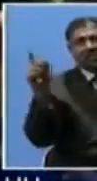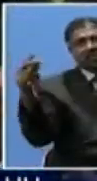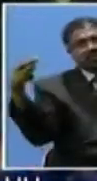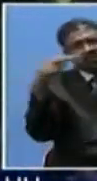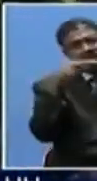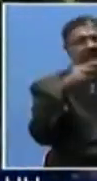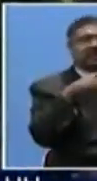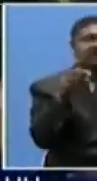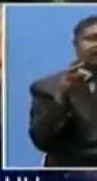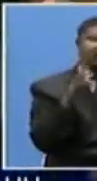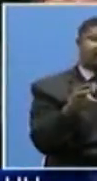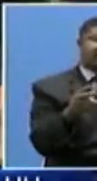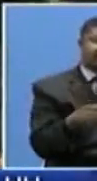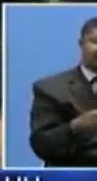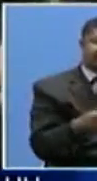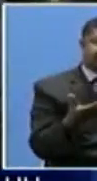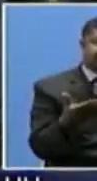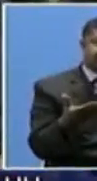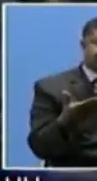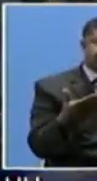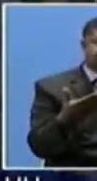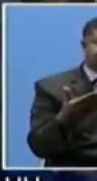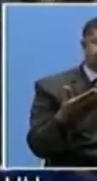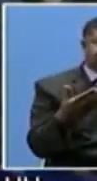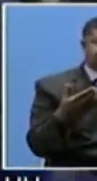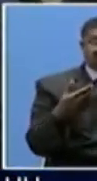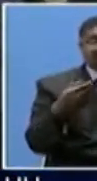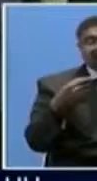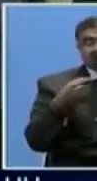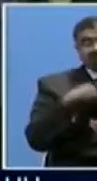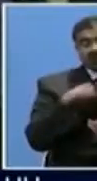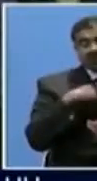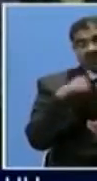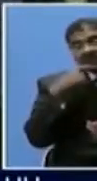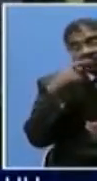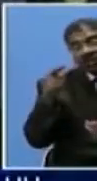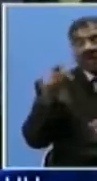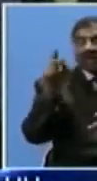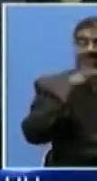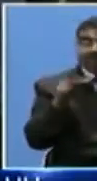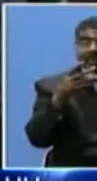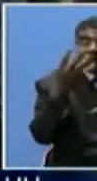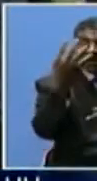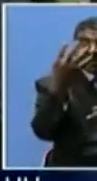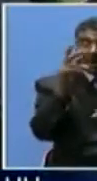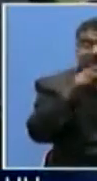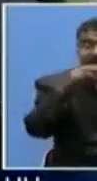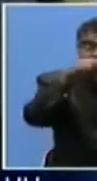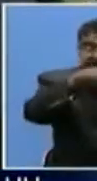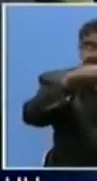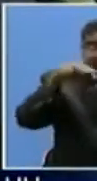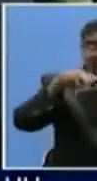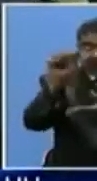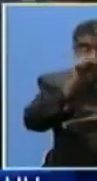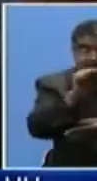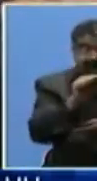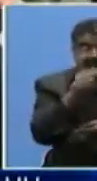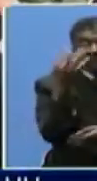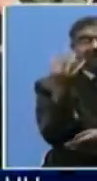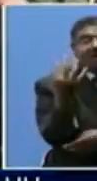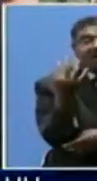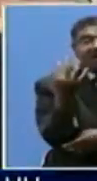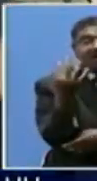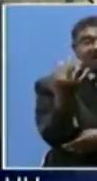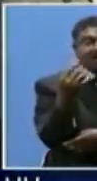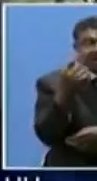I'm a rancher. And I told somebody that four people are standing around the cow, right? The one in